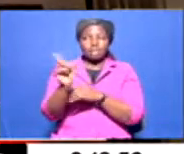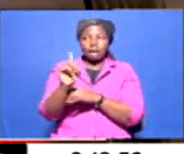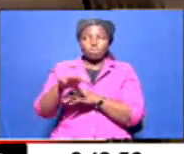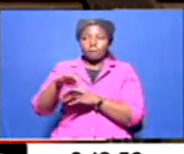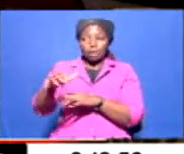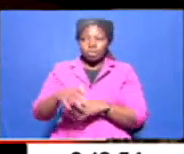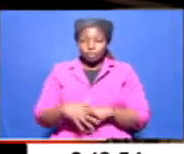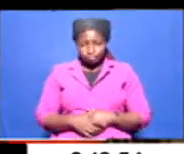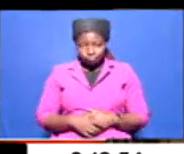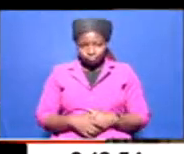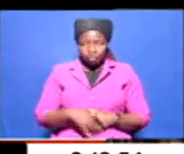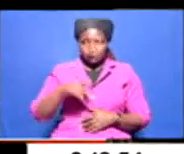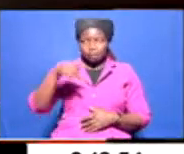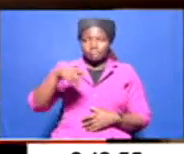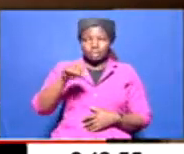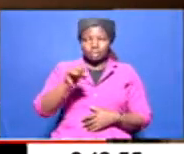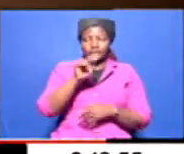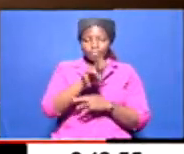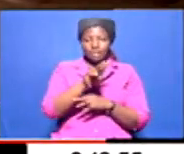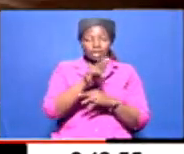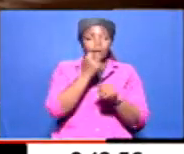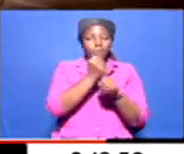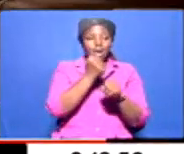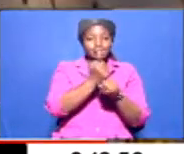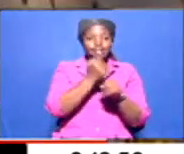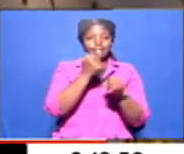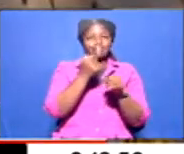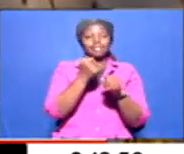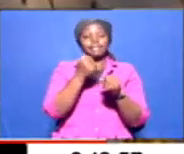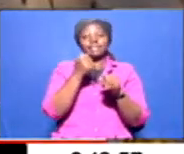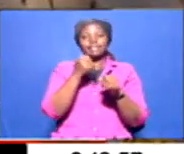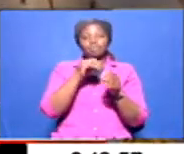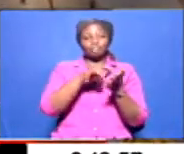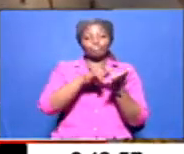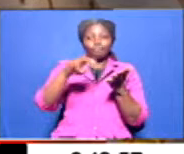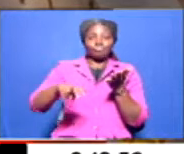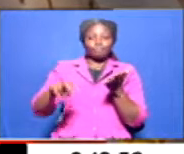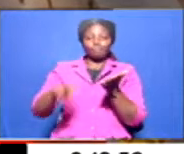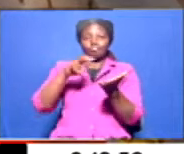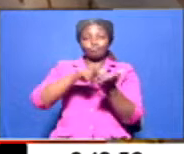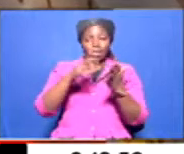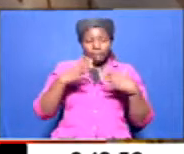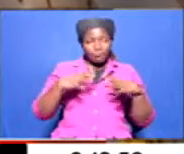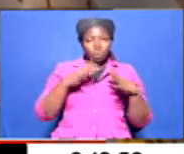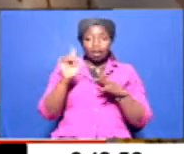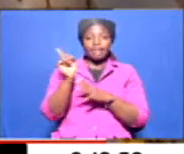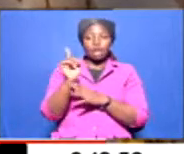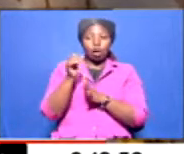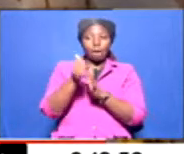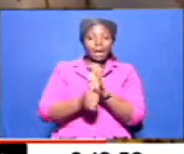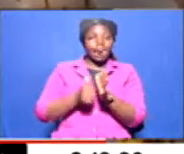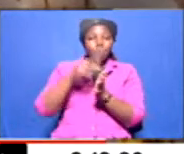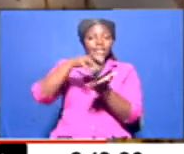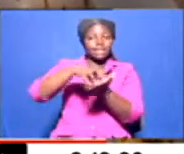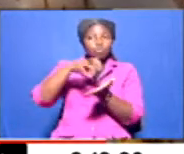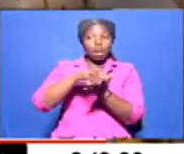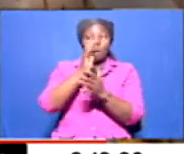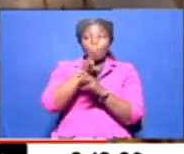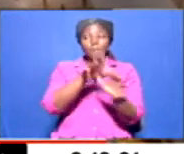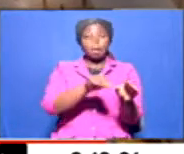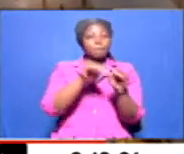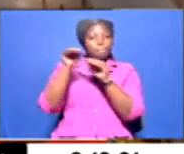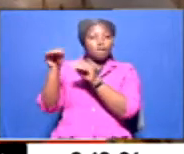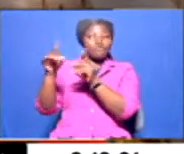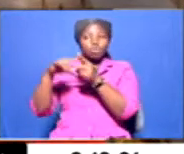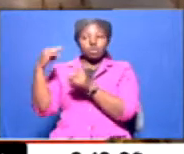Njoroge says PSV operators currently picking and dropping passengers at the Nairobi Railways station will be relocated to the Green